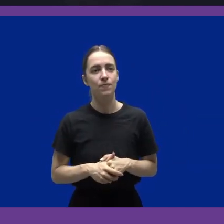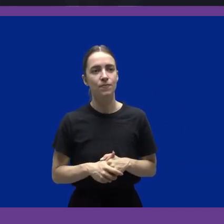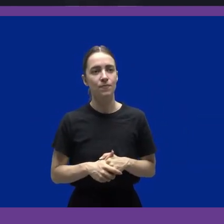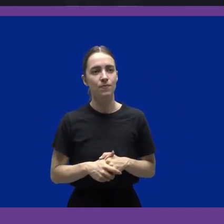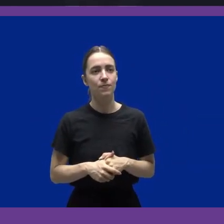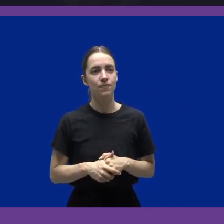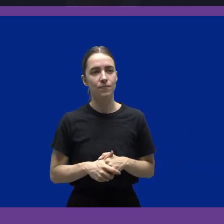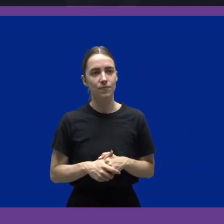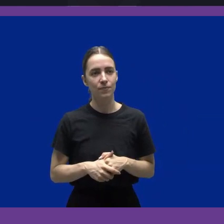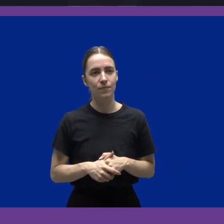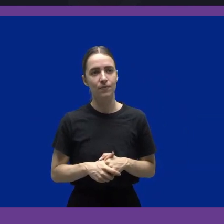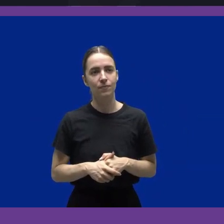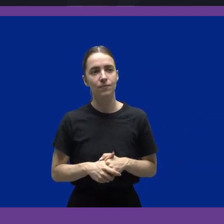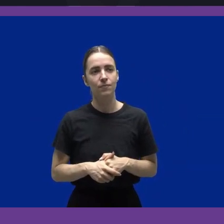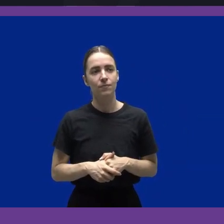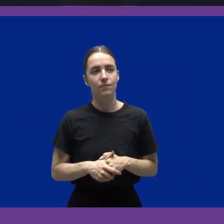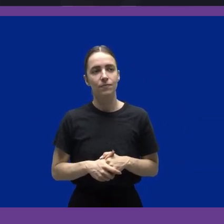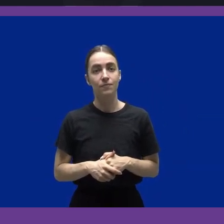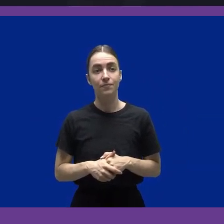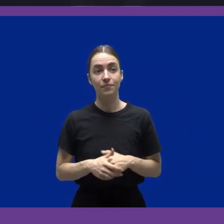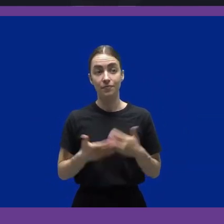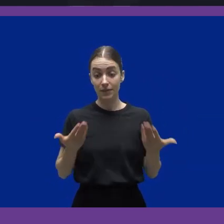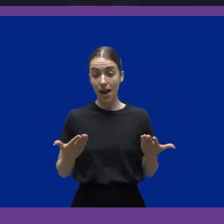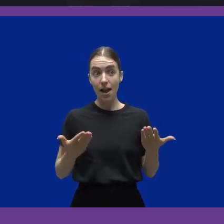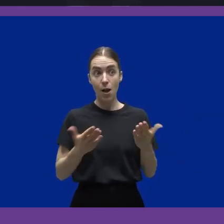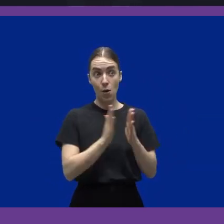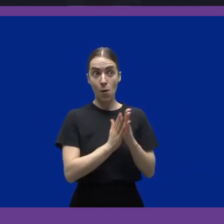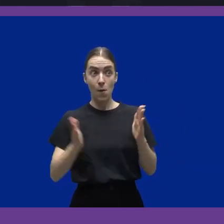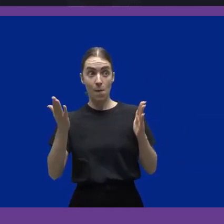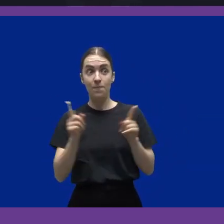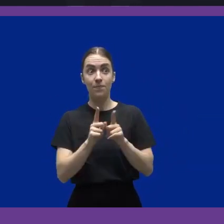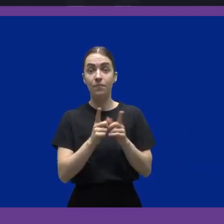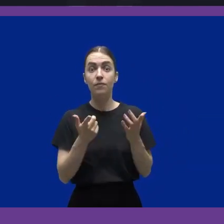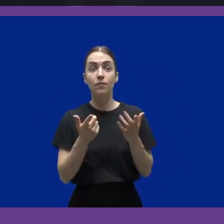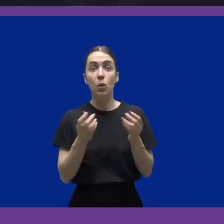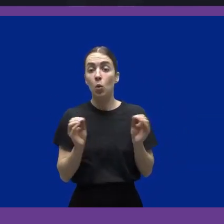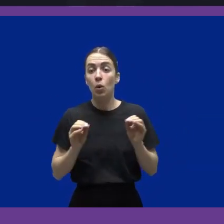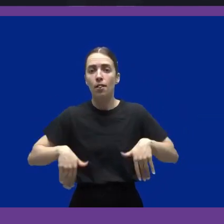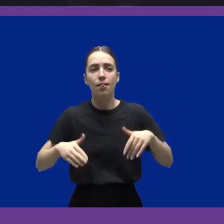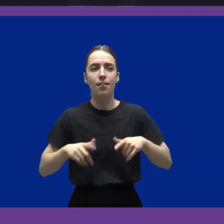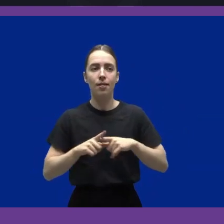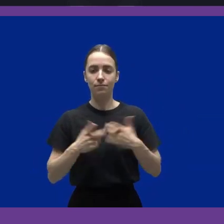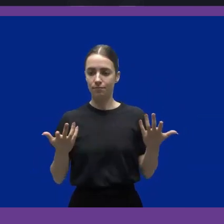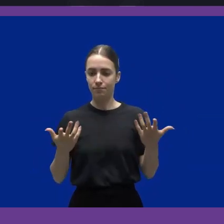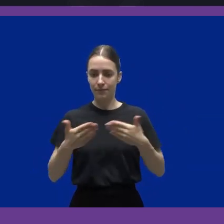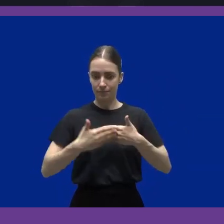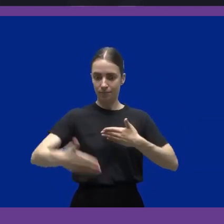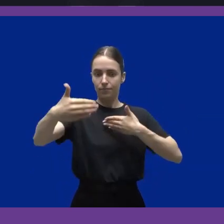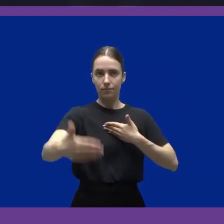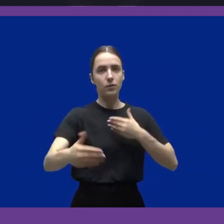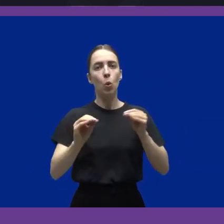we still don't have those harmonized standards in place? You can always check the drafts, but I think